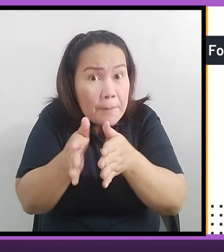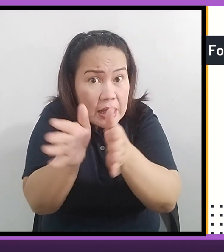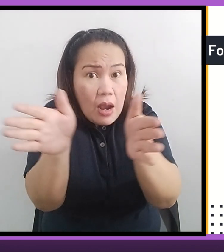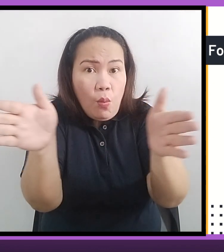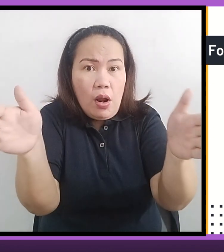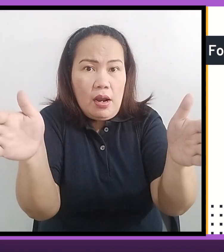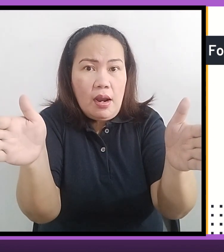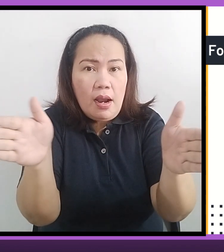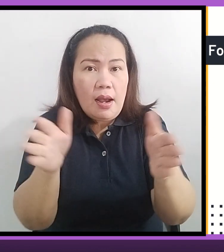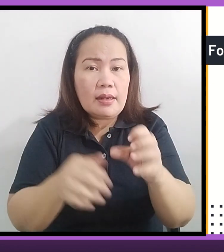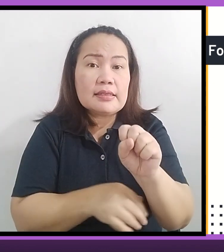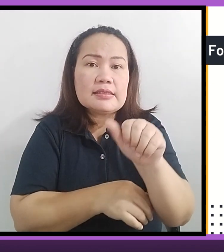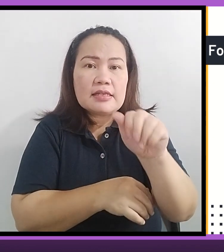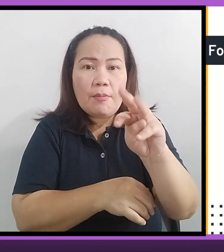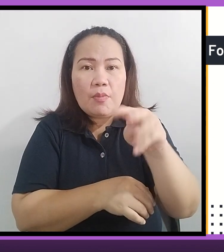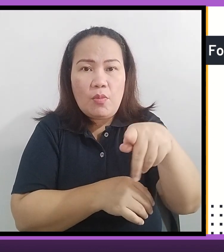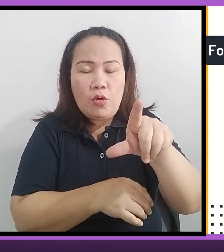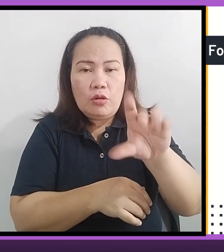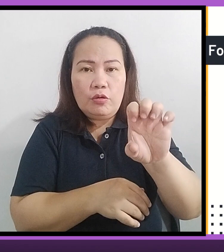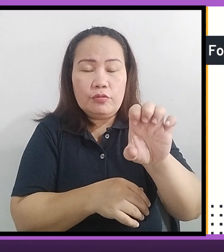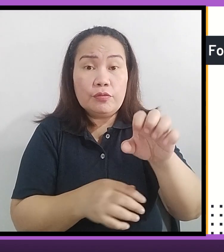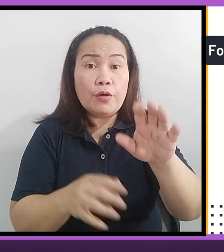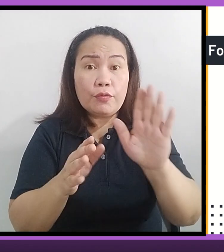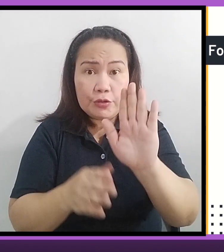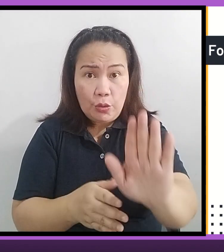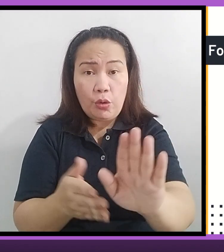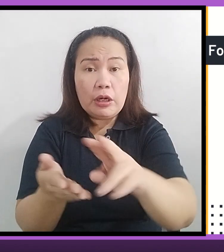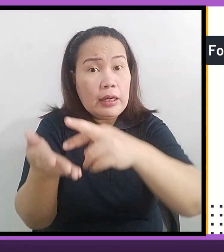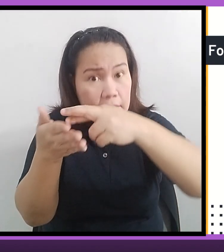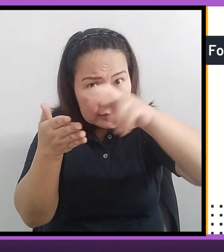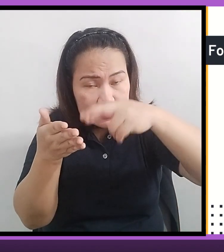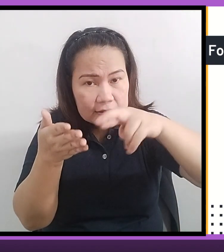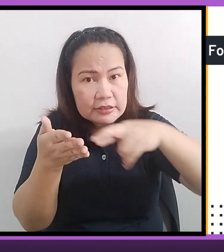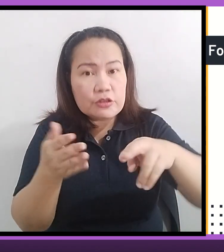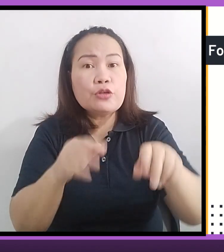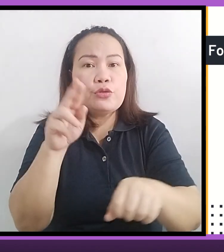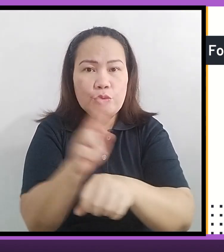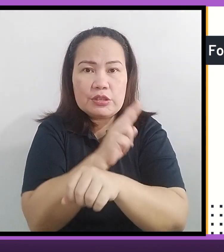malawak yung sakop ng research mo. So, therefore, we are using